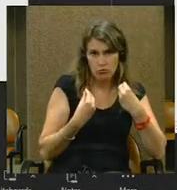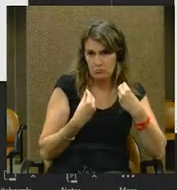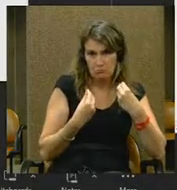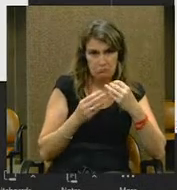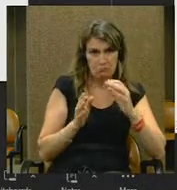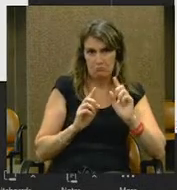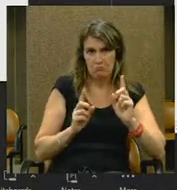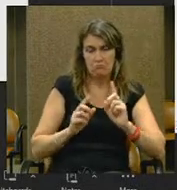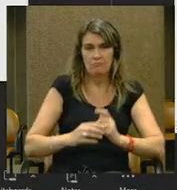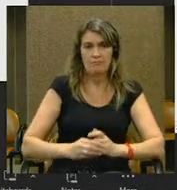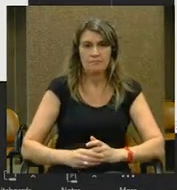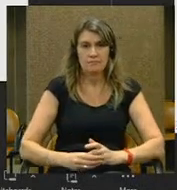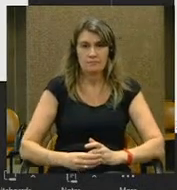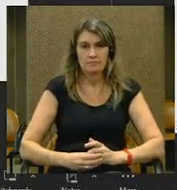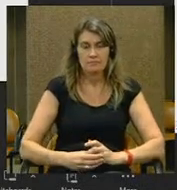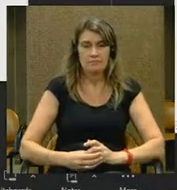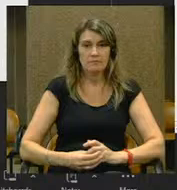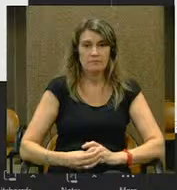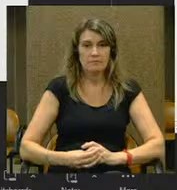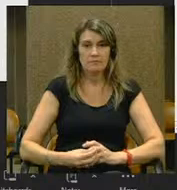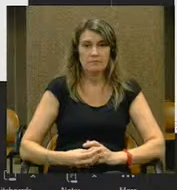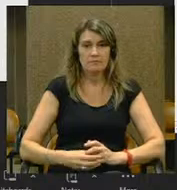very large.